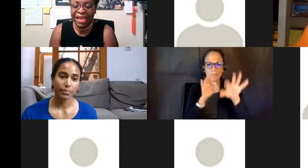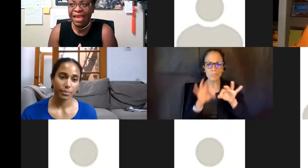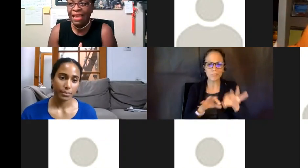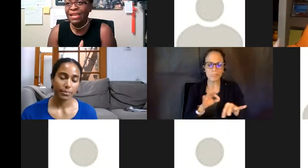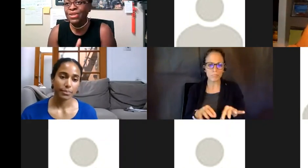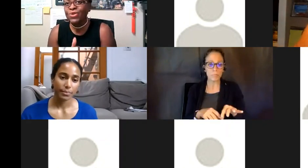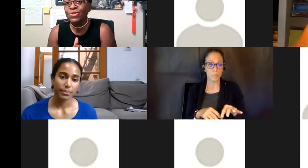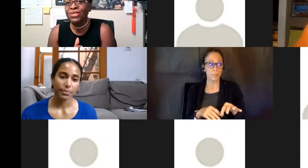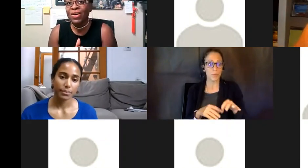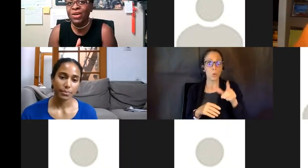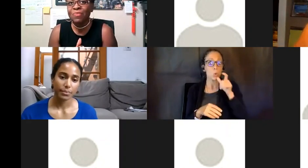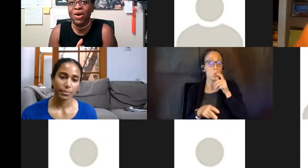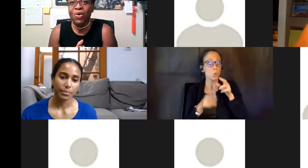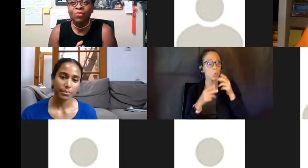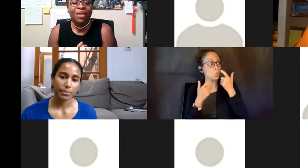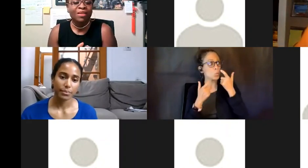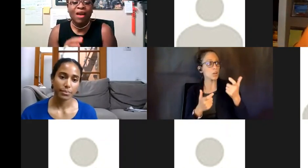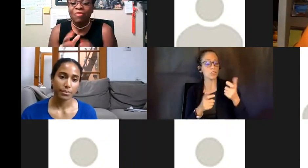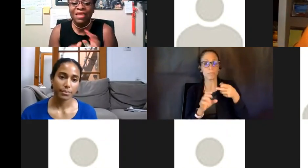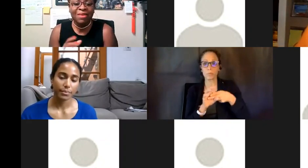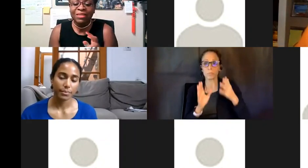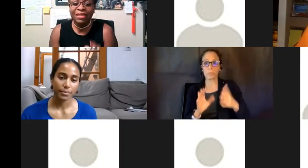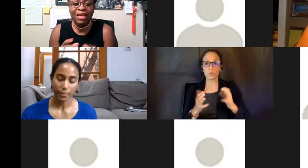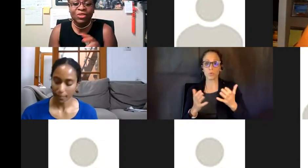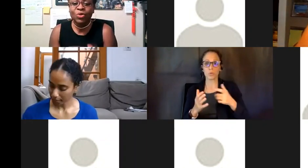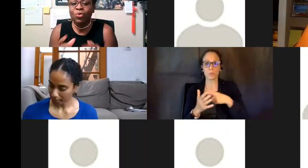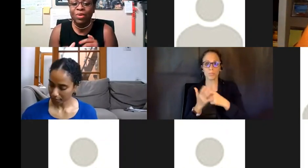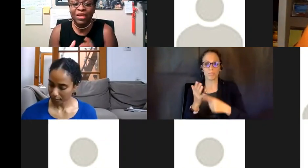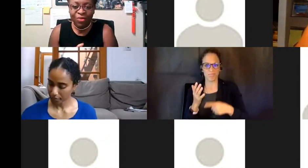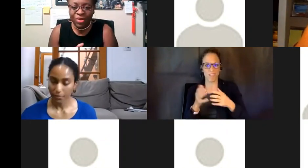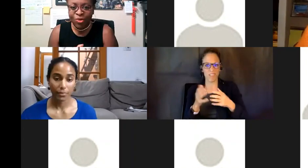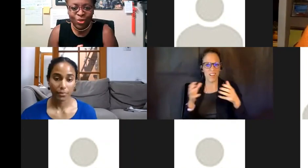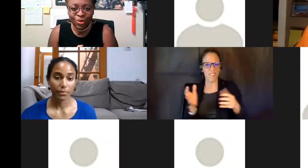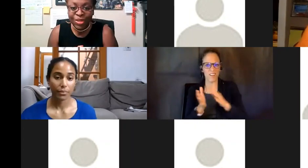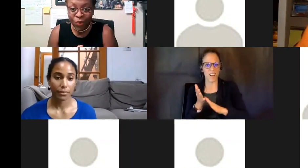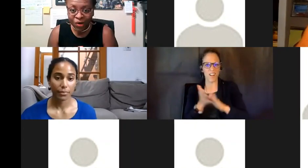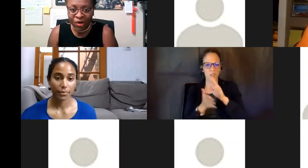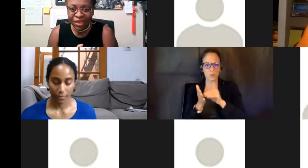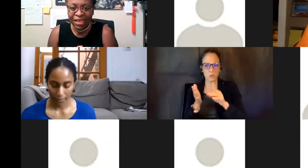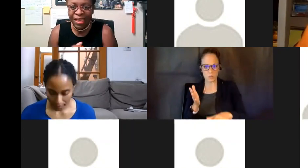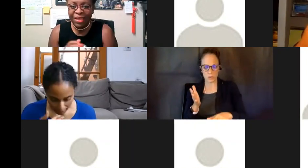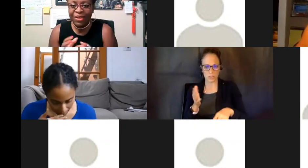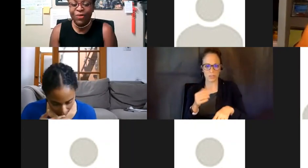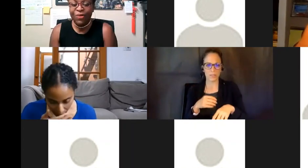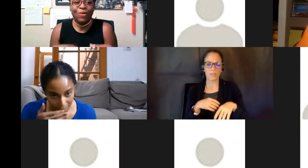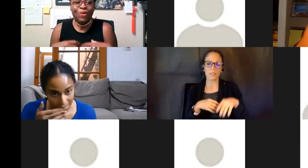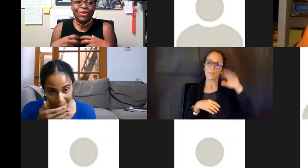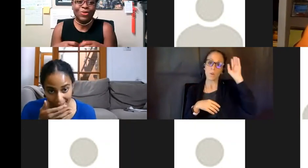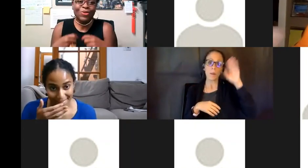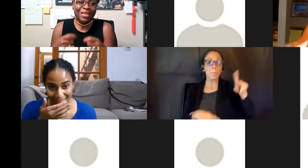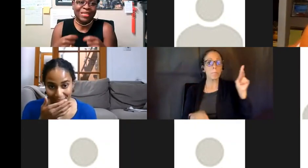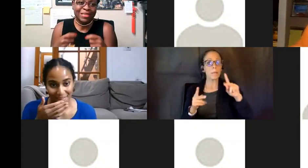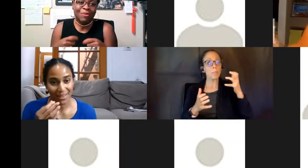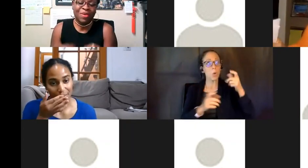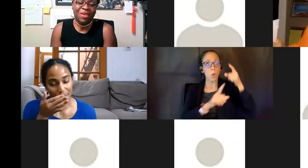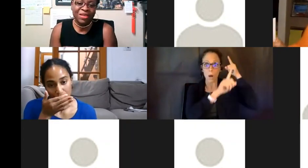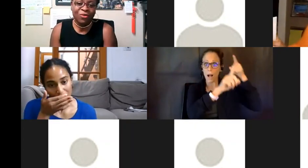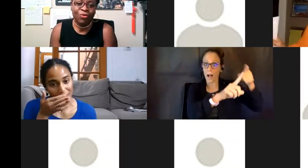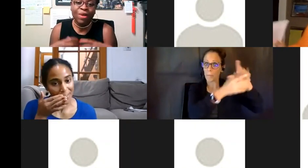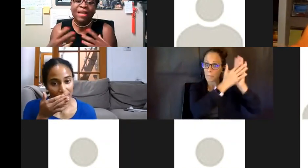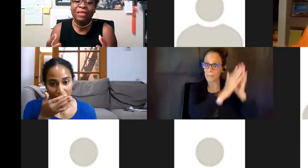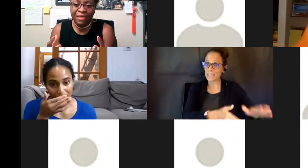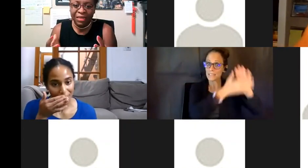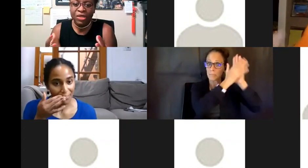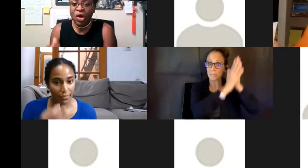today. And I know you talk about not being able to get to Kumbaya without doing the work. And we're going through this period